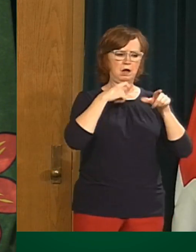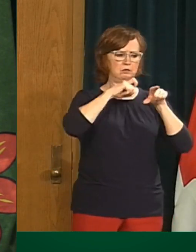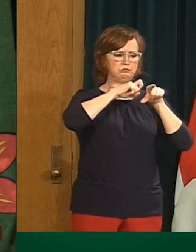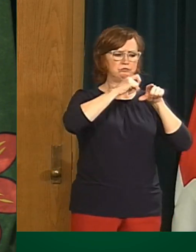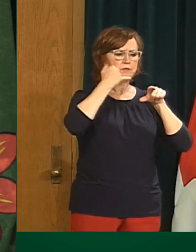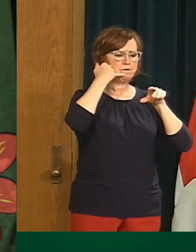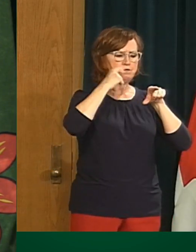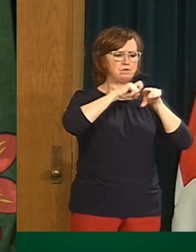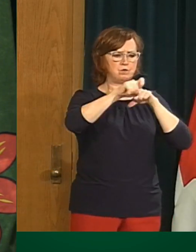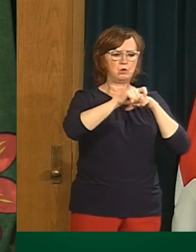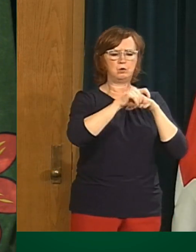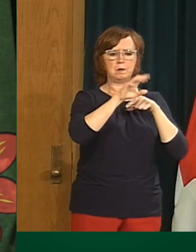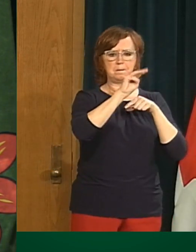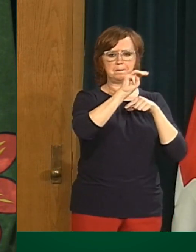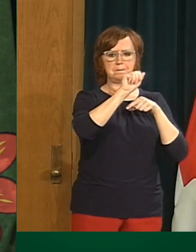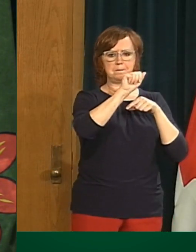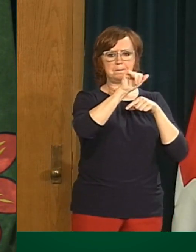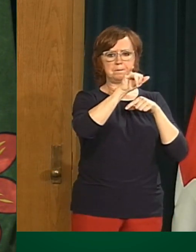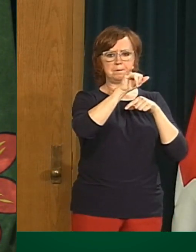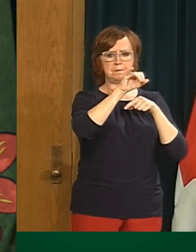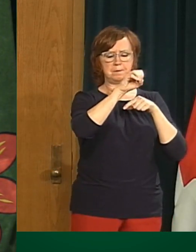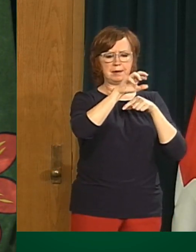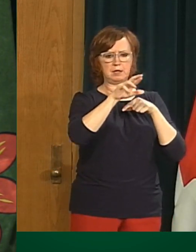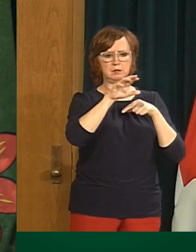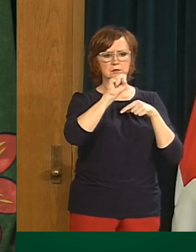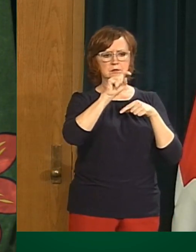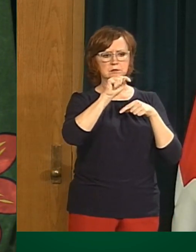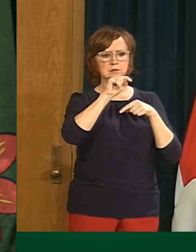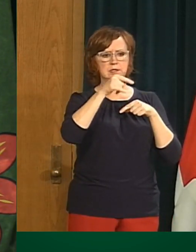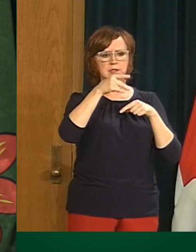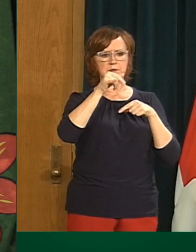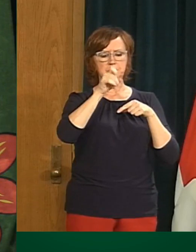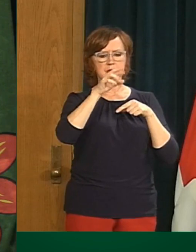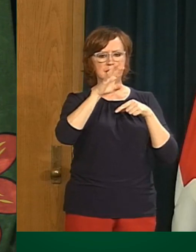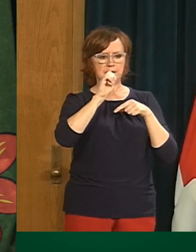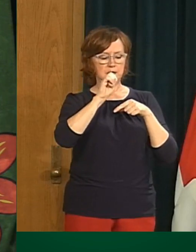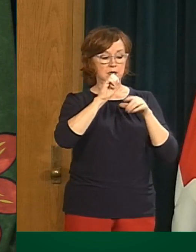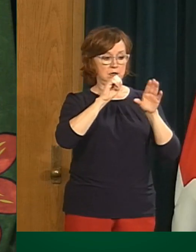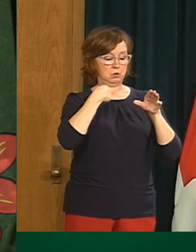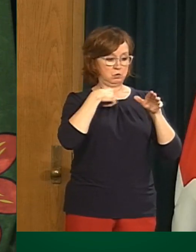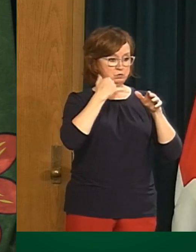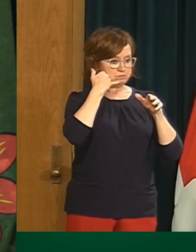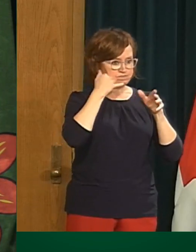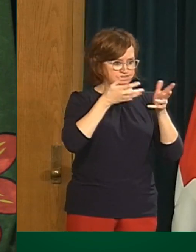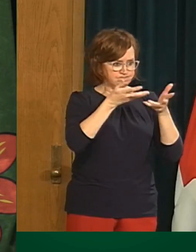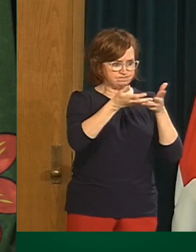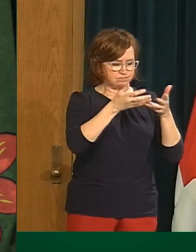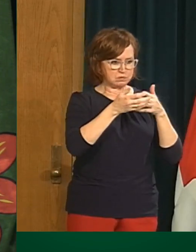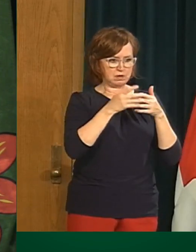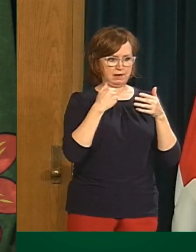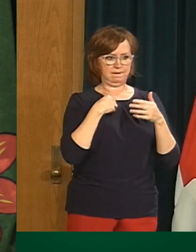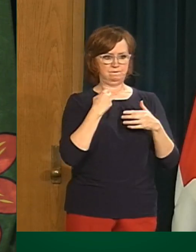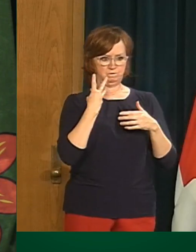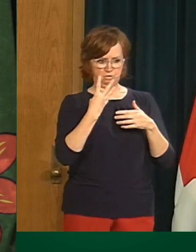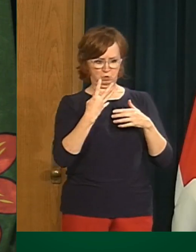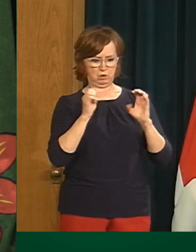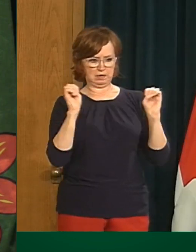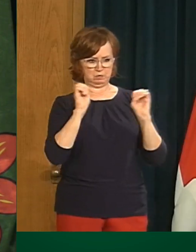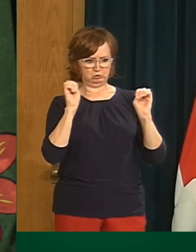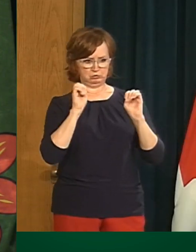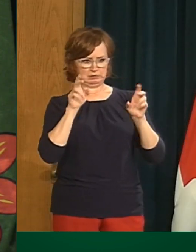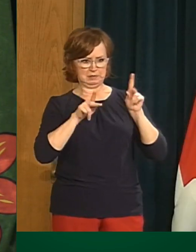supplied 4 emergency service officers last week to help the community with setting up their emergency operations